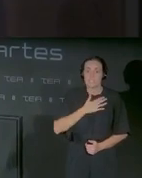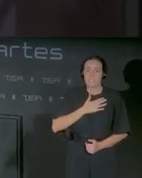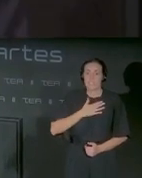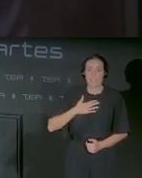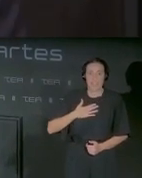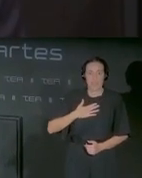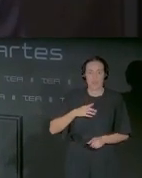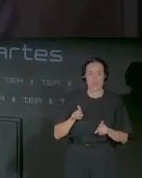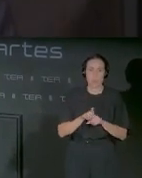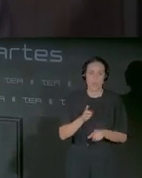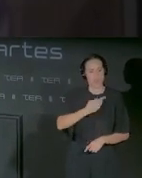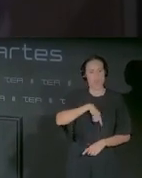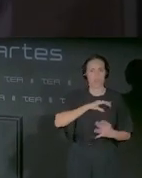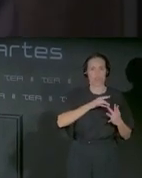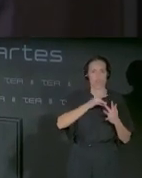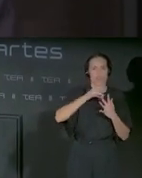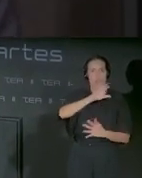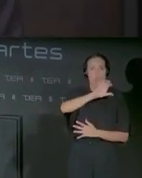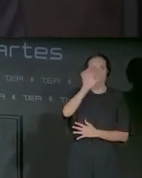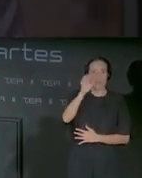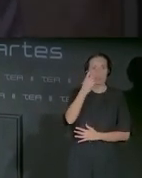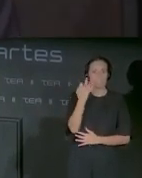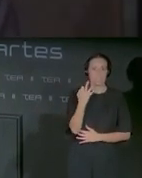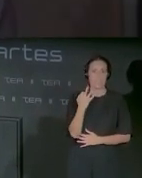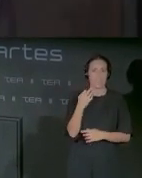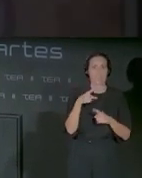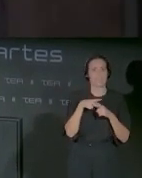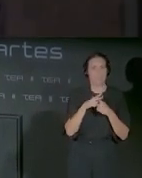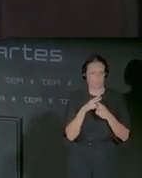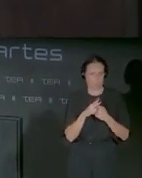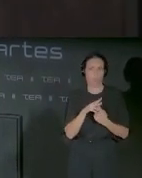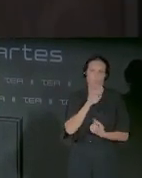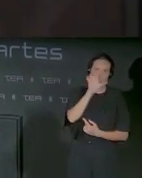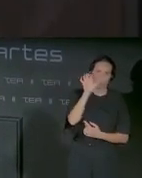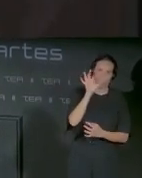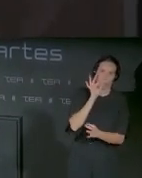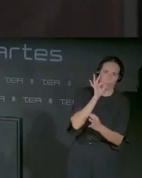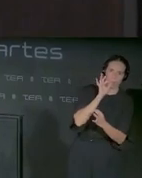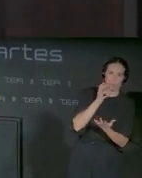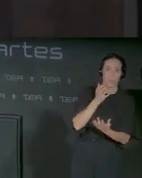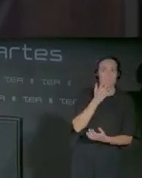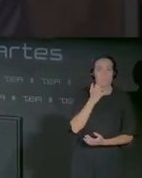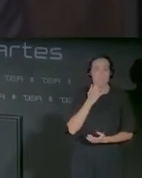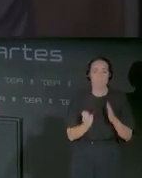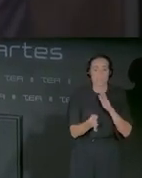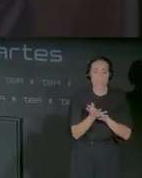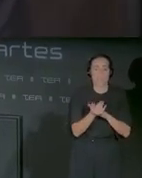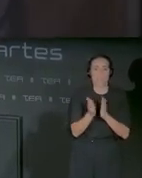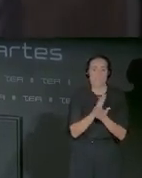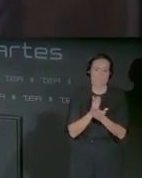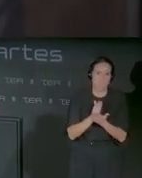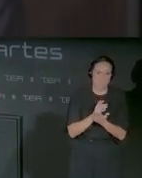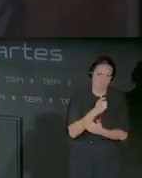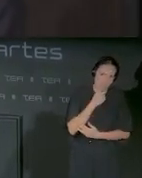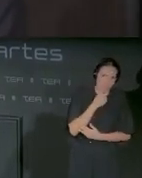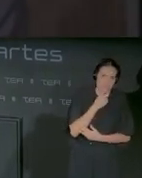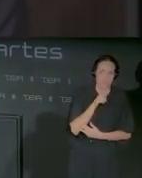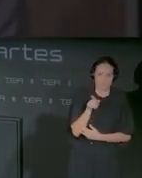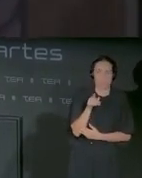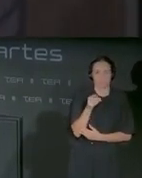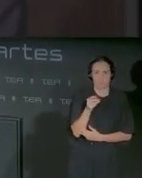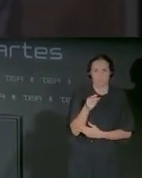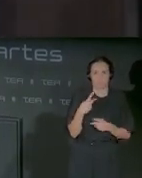you say, there are good instruments. Creative media is a good instrument, but maybe the budget is quite low. Spain has actually benefited from